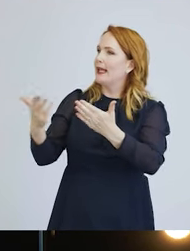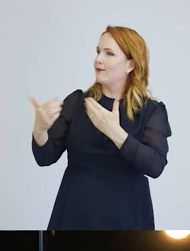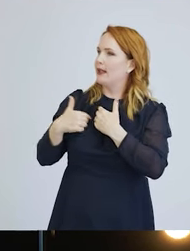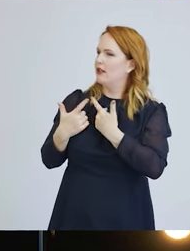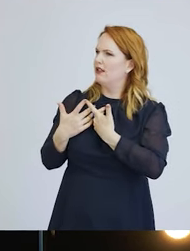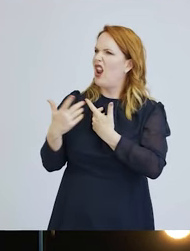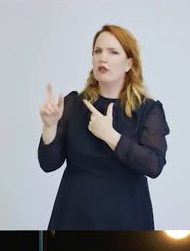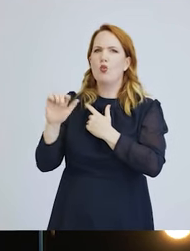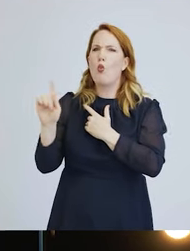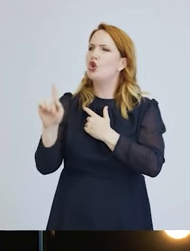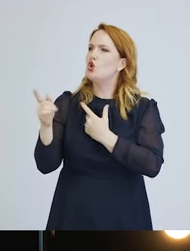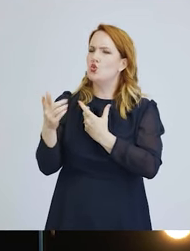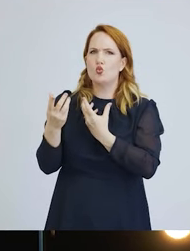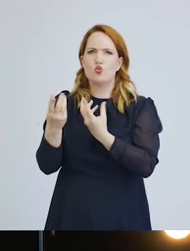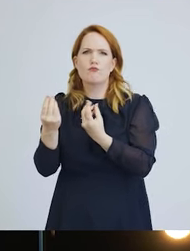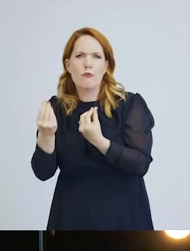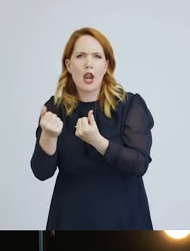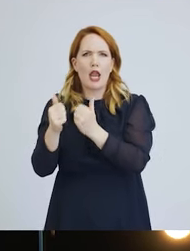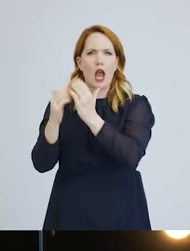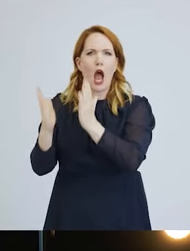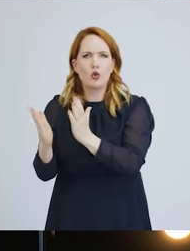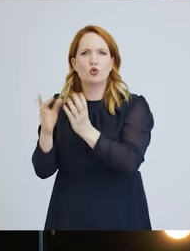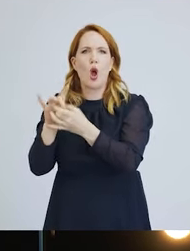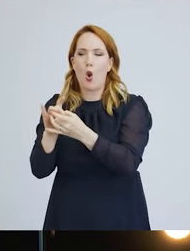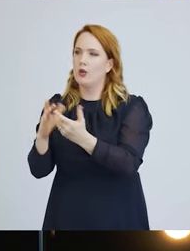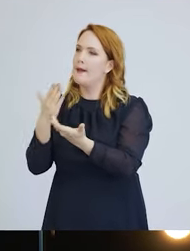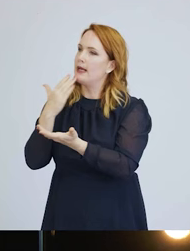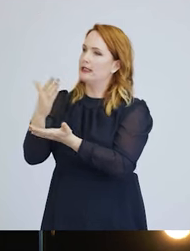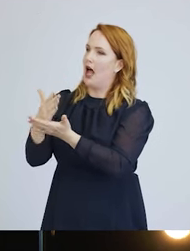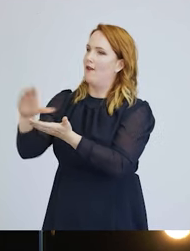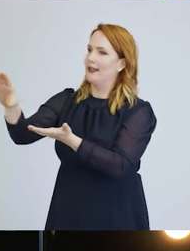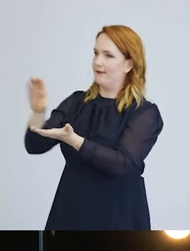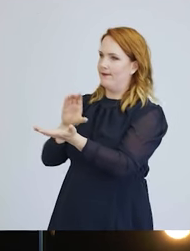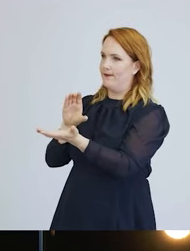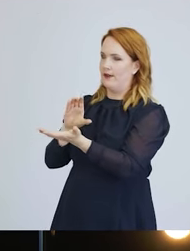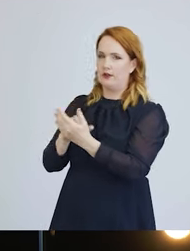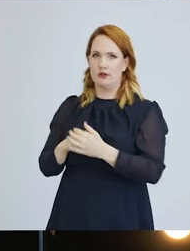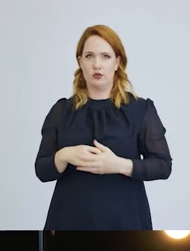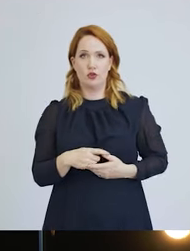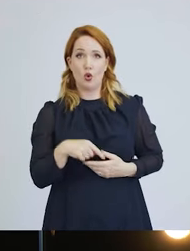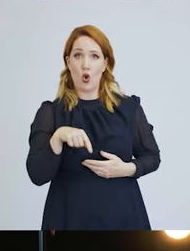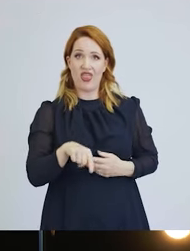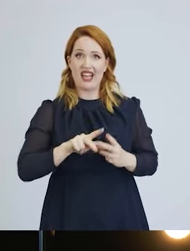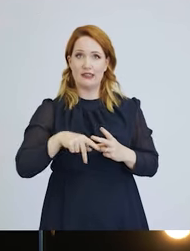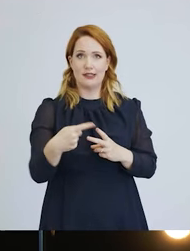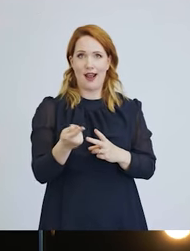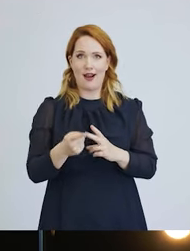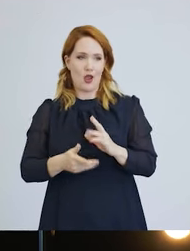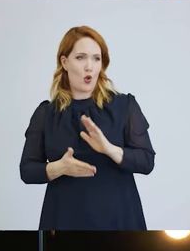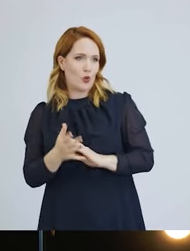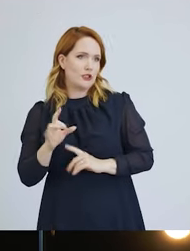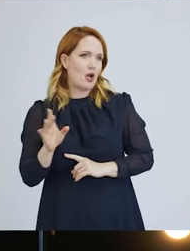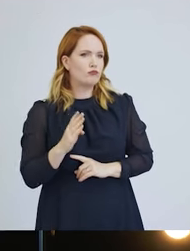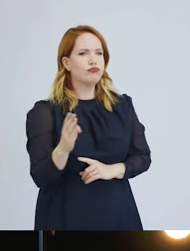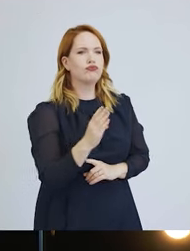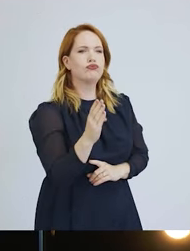'Father, give me my share of the estate.' So he divided his property between them. Not long after that, the younger son got